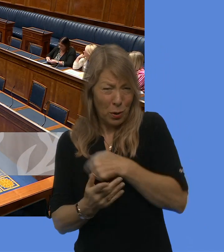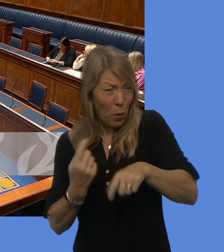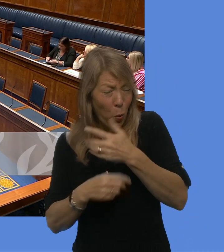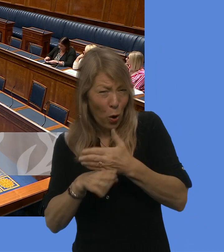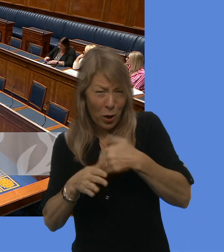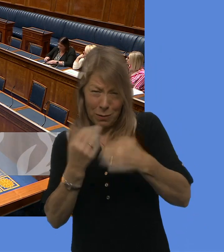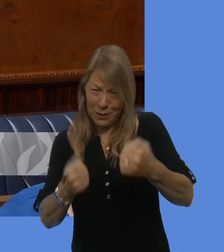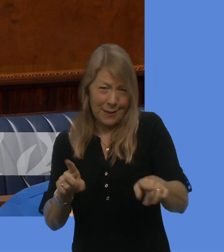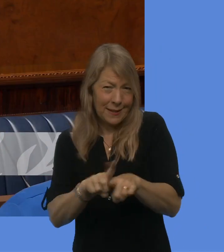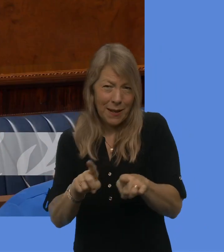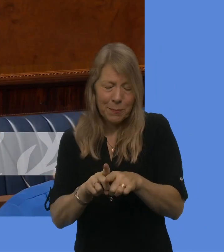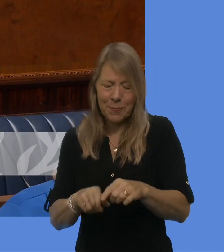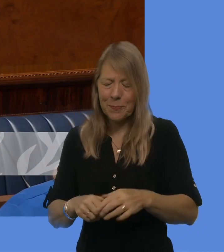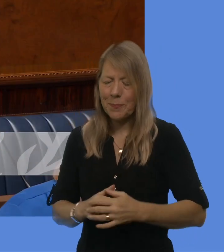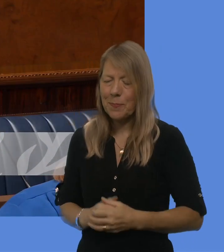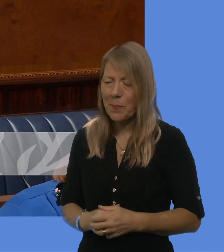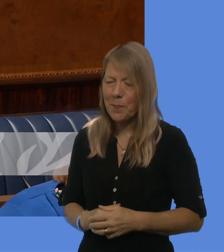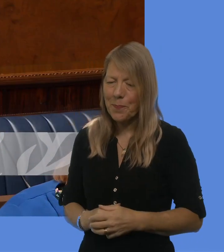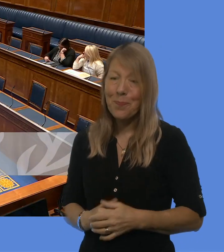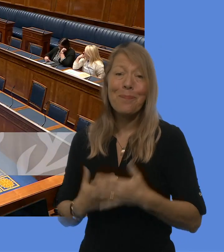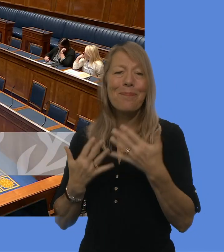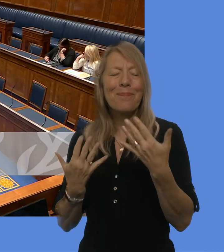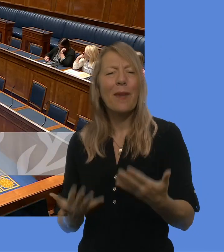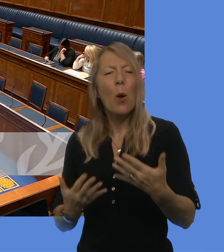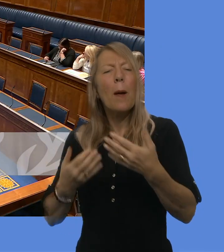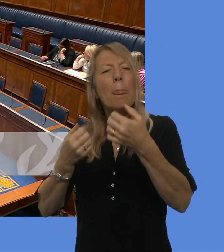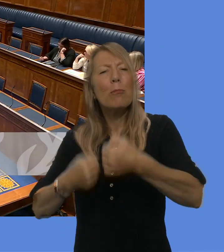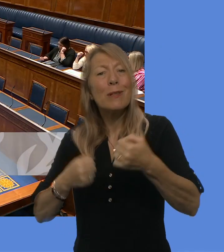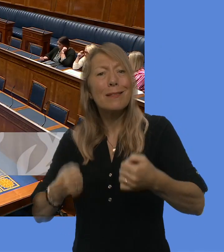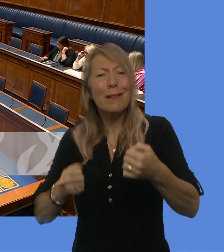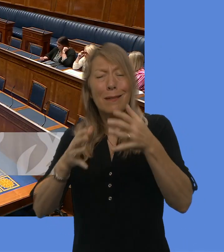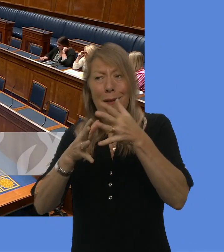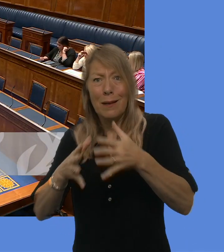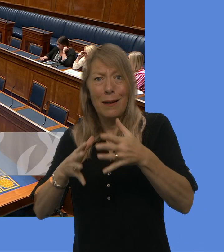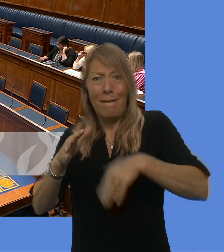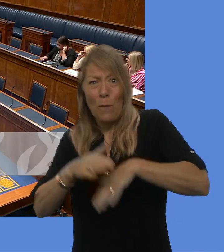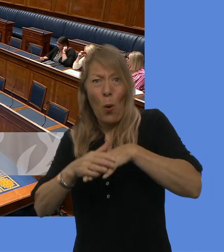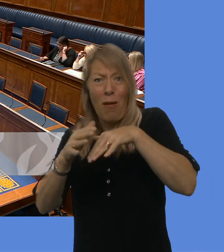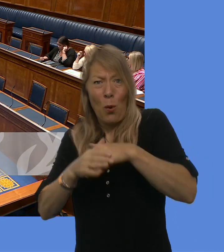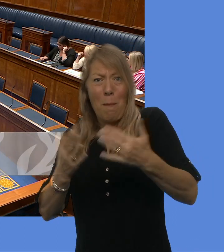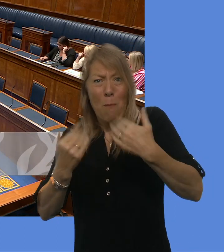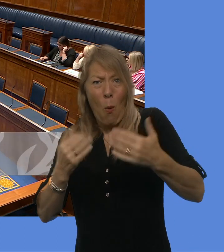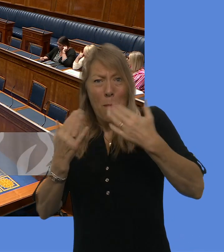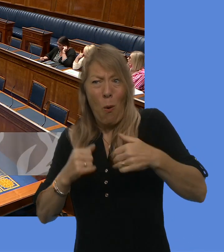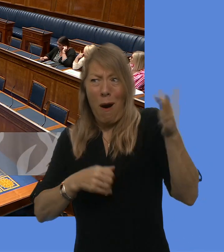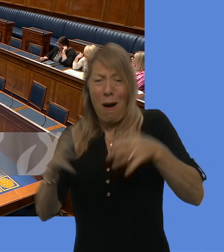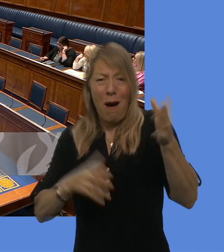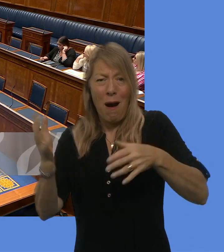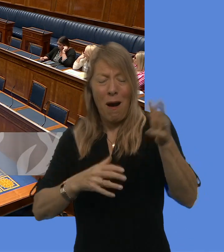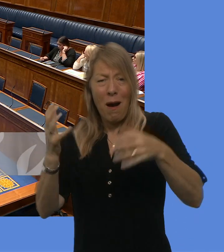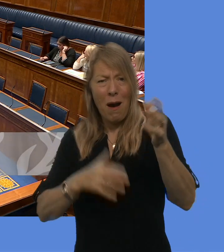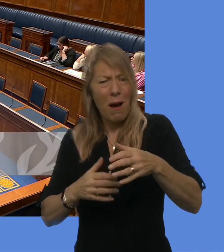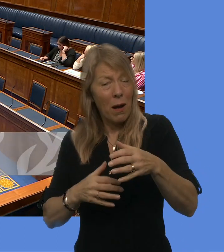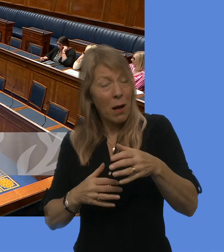the impact of rising population is having on prisons, numbers in prisons? Well, our experience shows